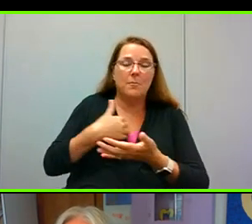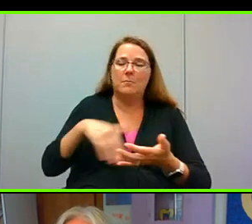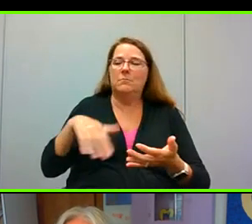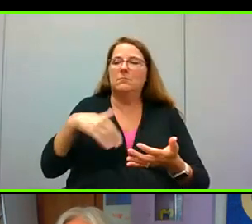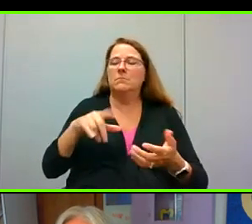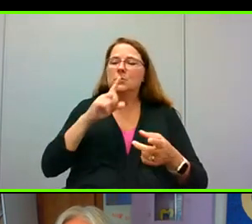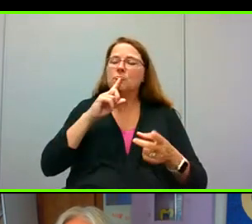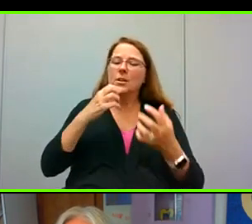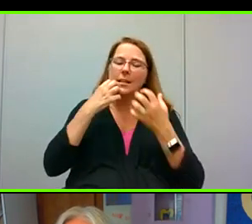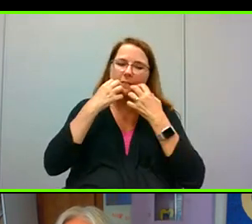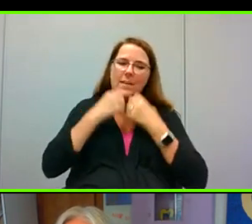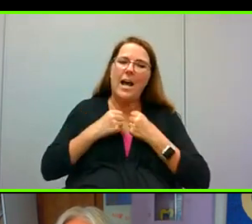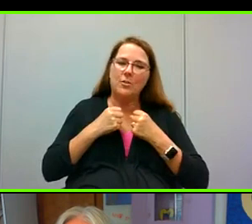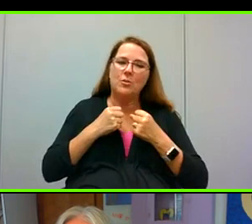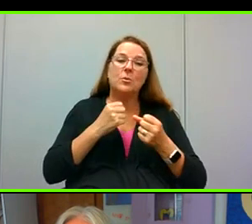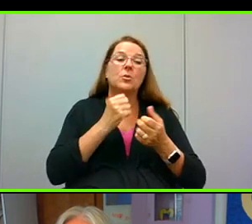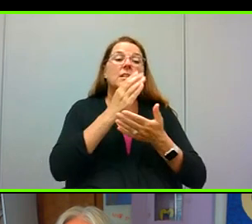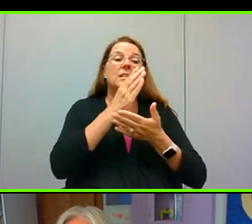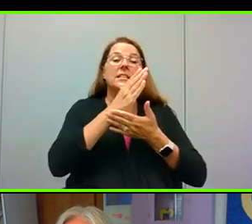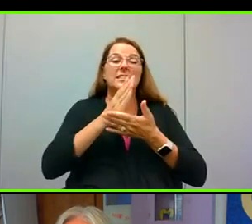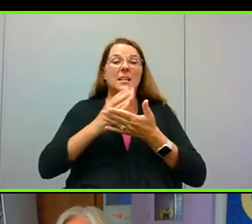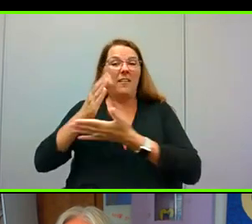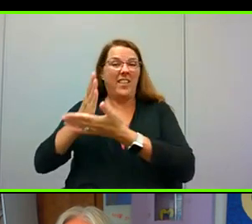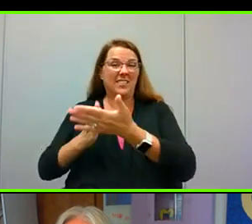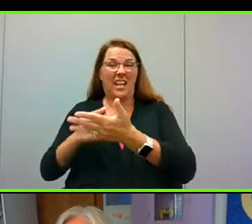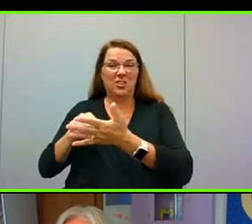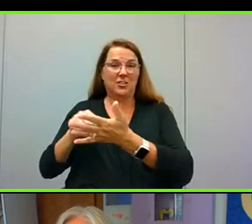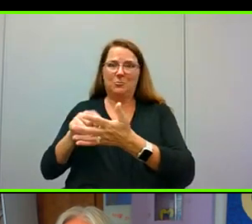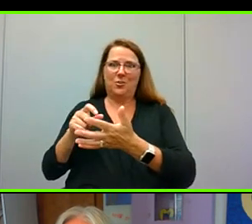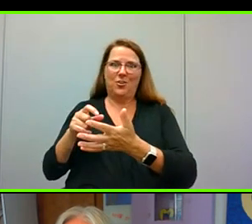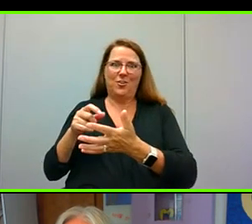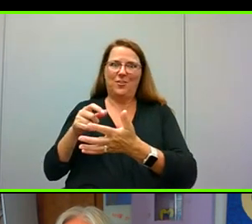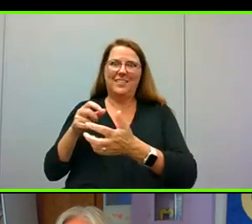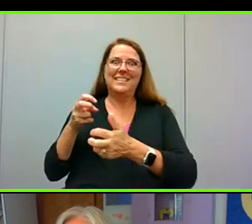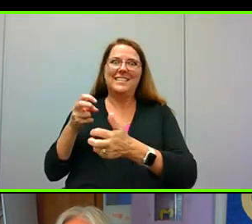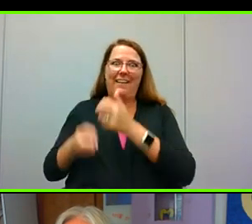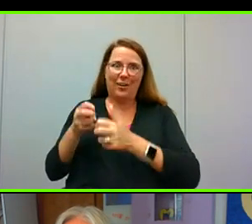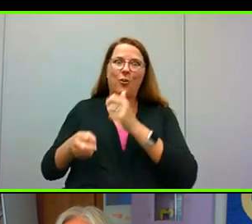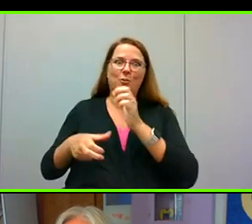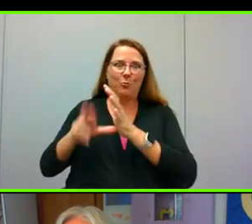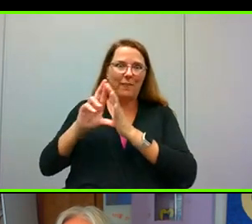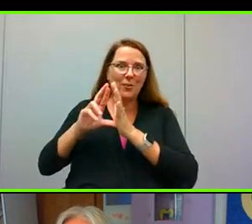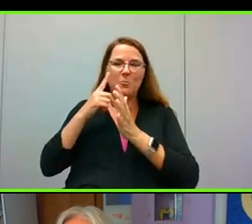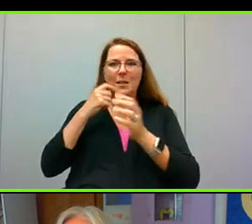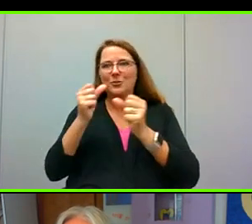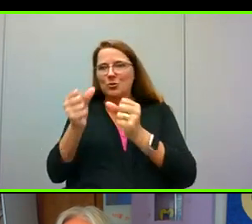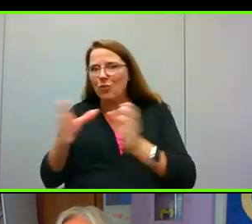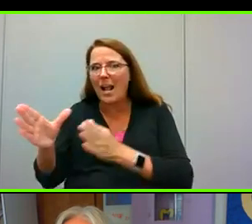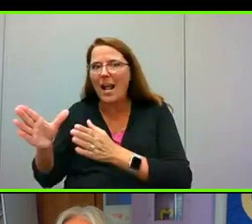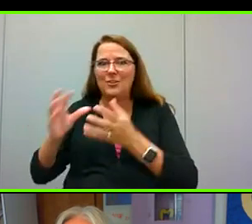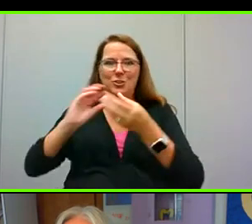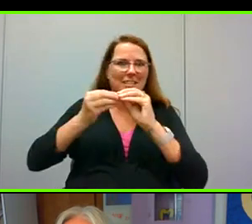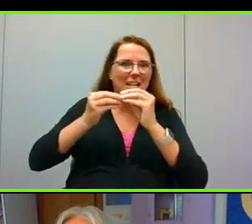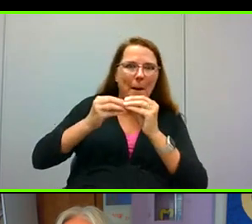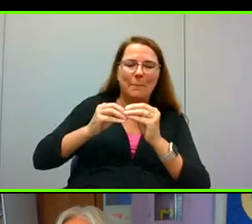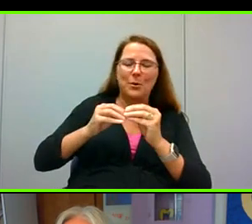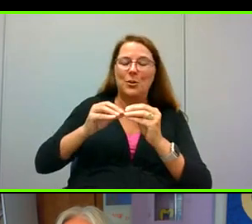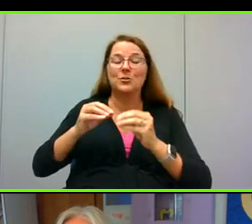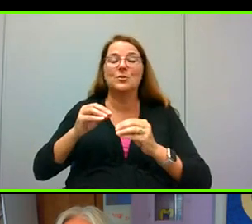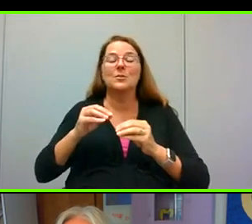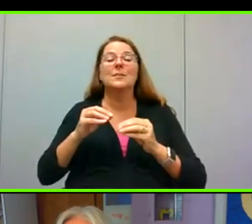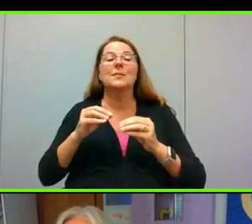was very valuable, and some of the sections were not the most fun sections to review because they were strategies and numbers. 2